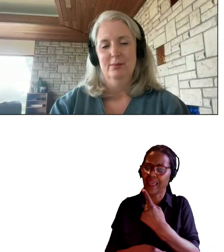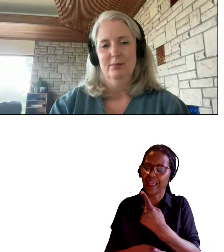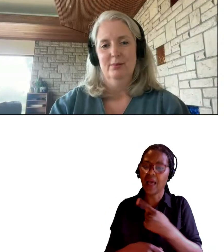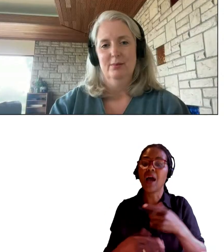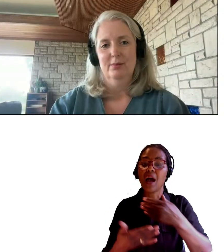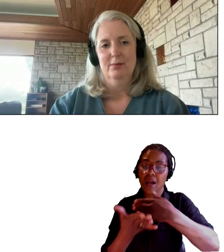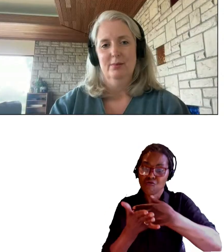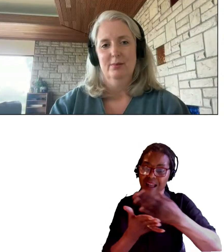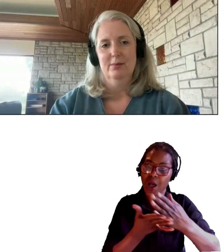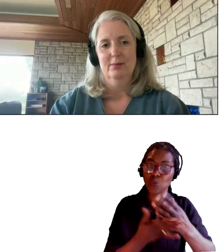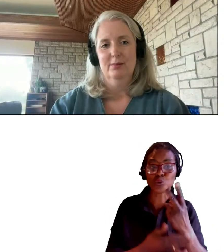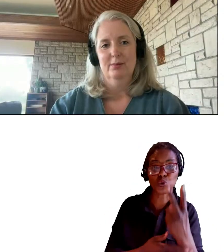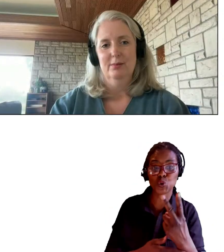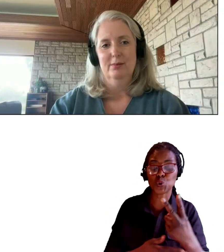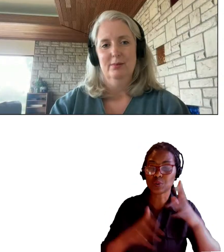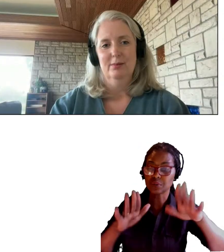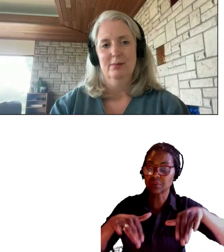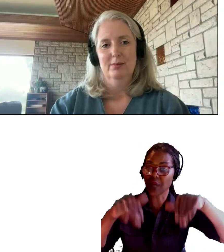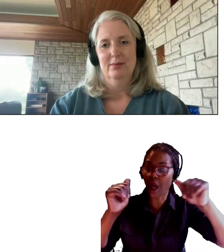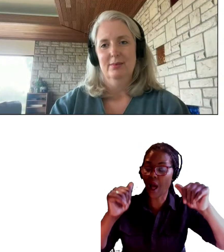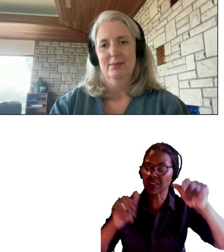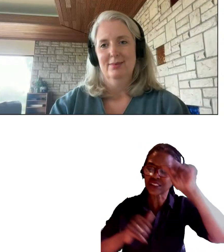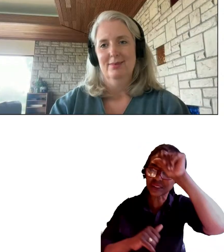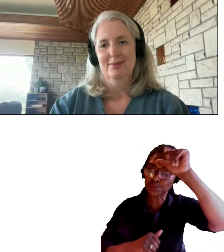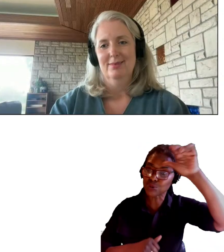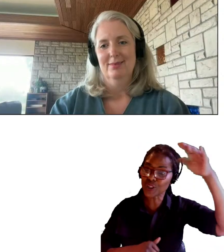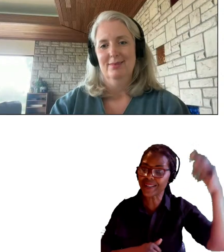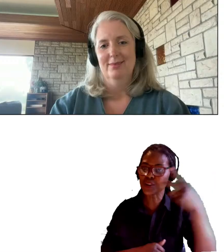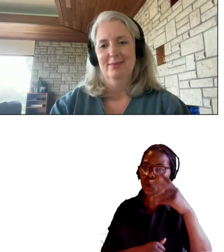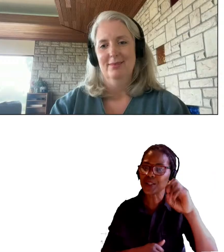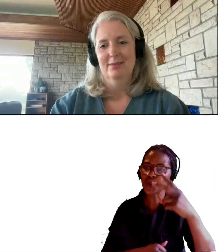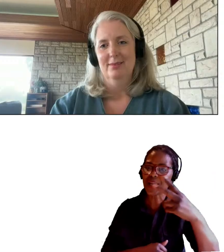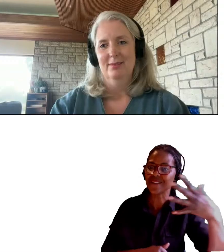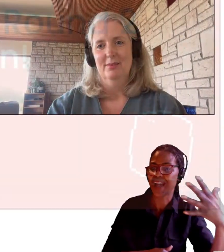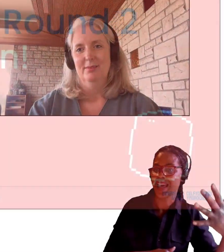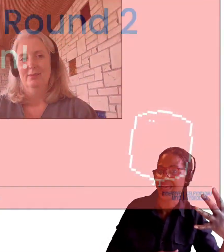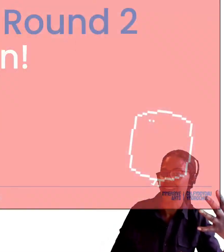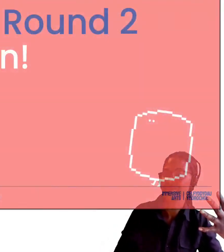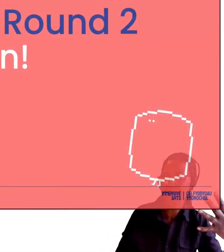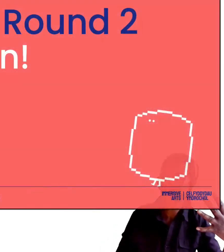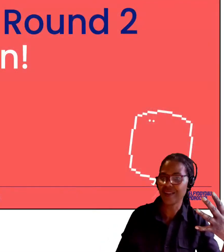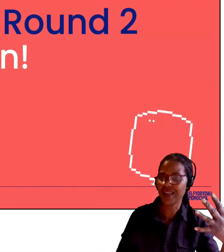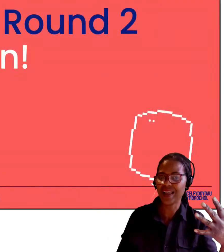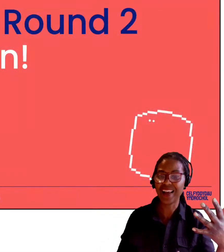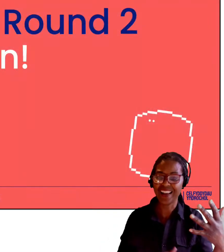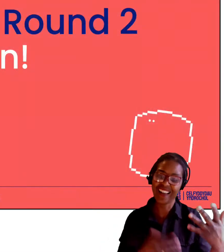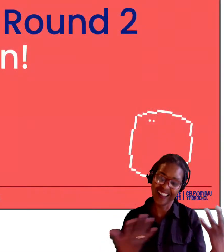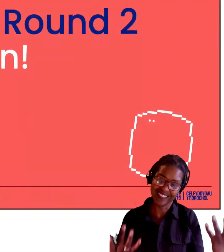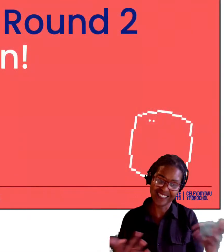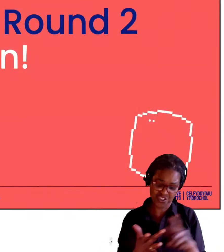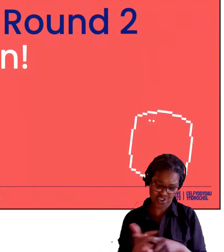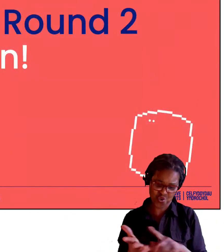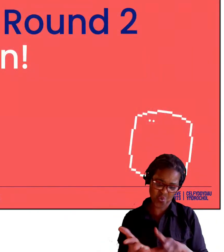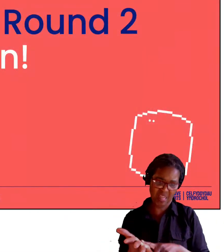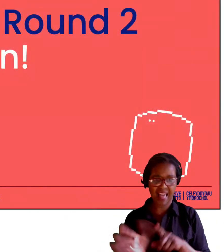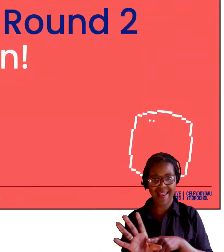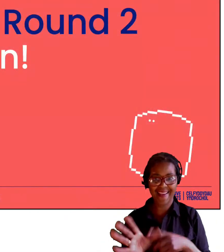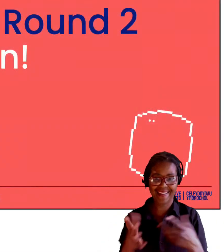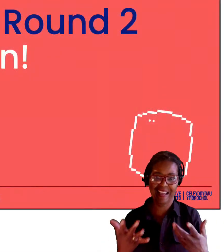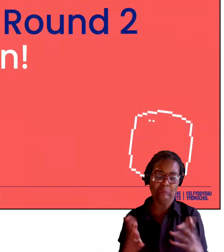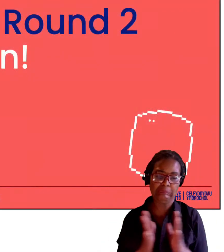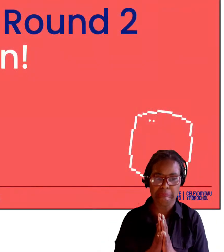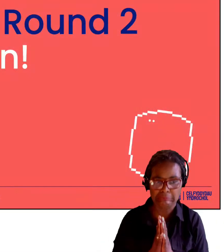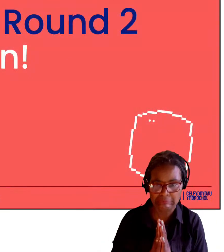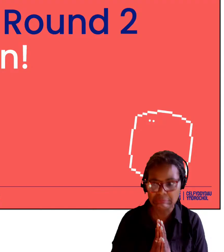coming in spring 2025 for the second round, and that July, and it's July, that's frankly